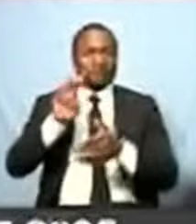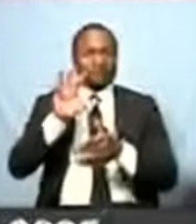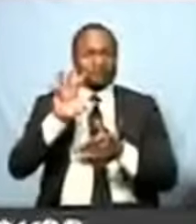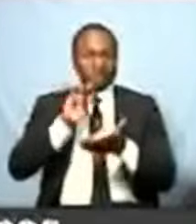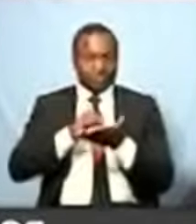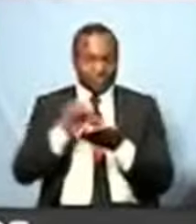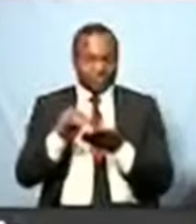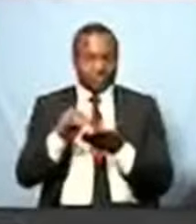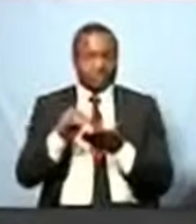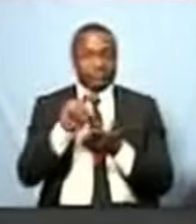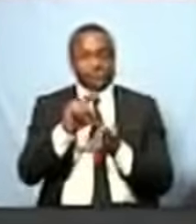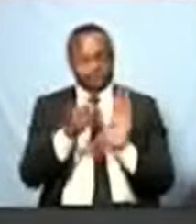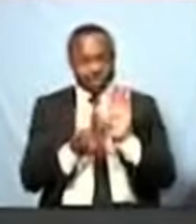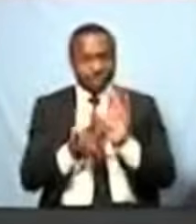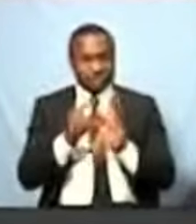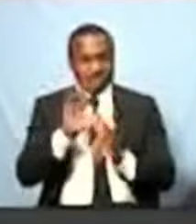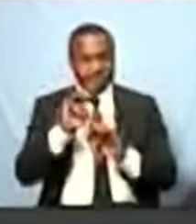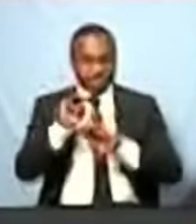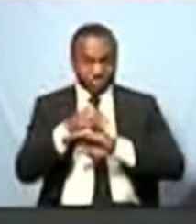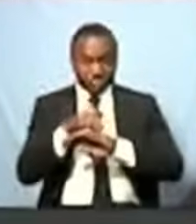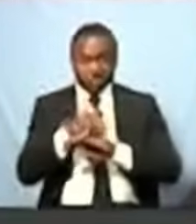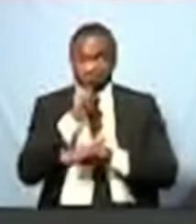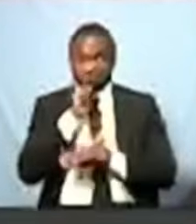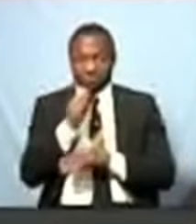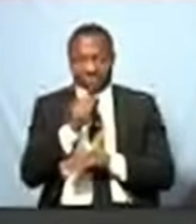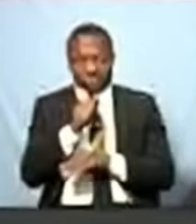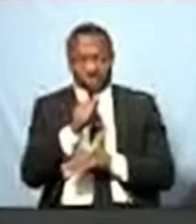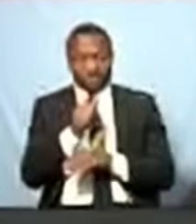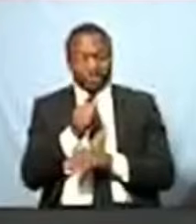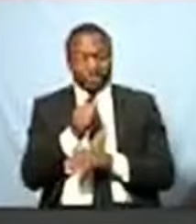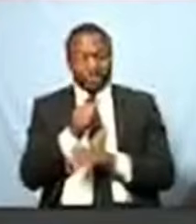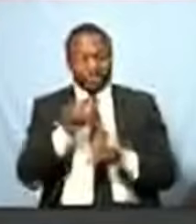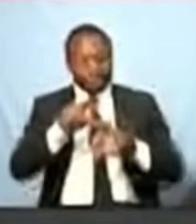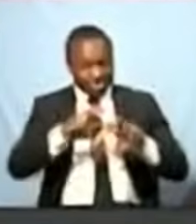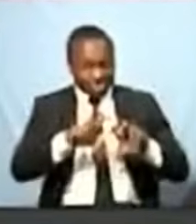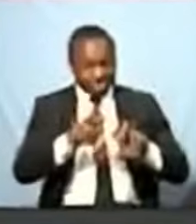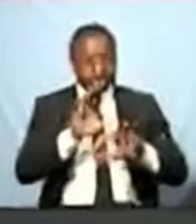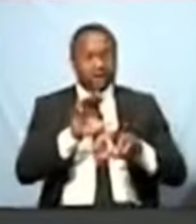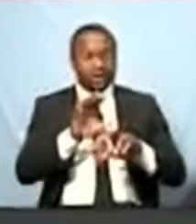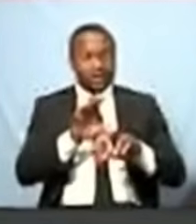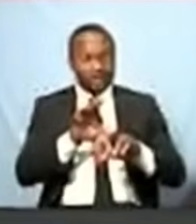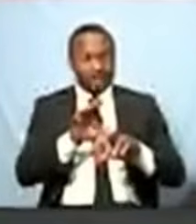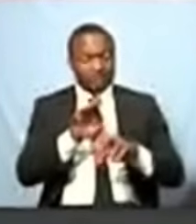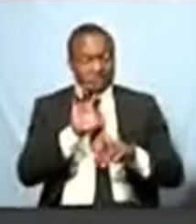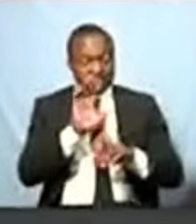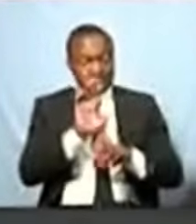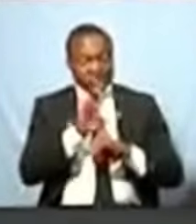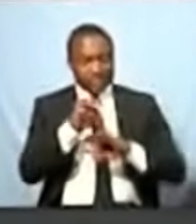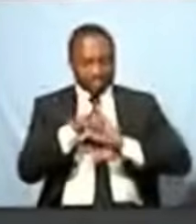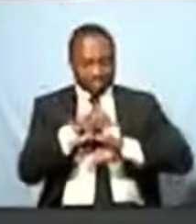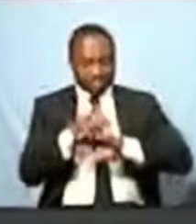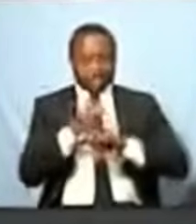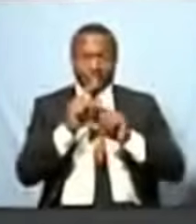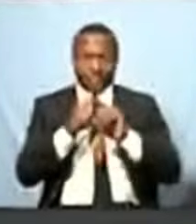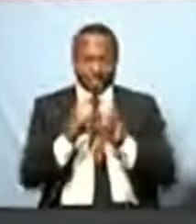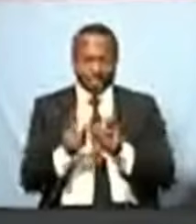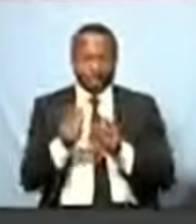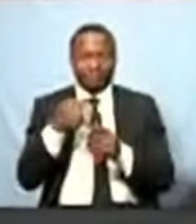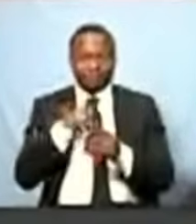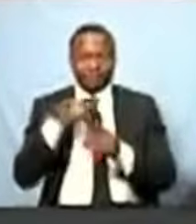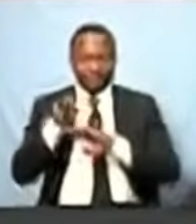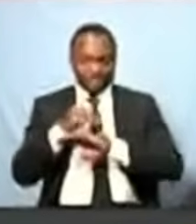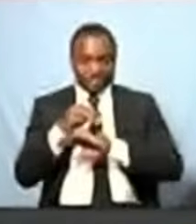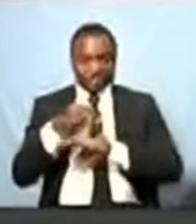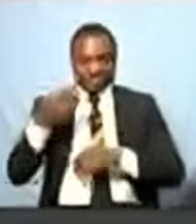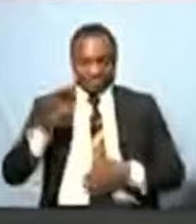you have indicated in your calculation. I haven't analyzed your calculation, how you came about your calculation, but I've calculated